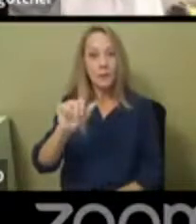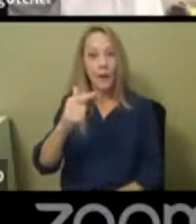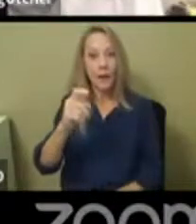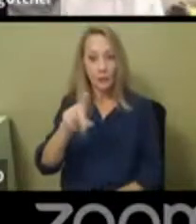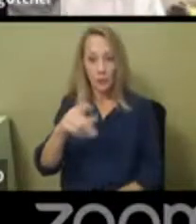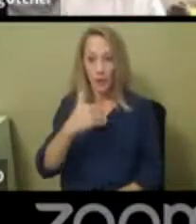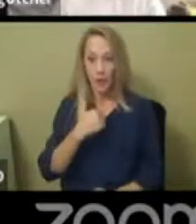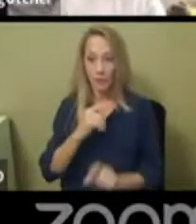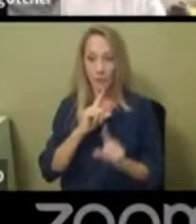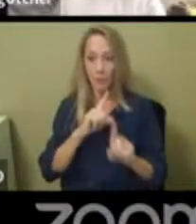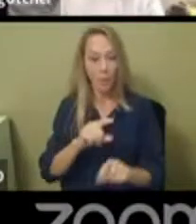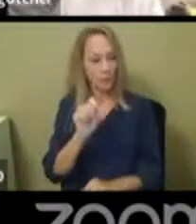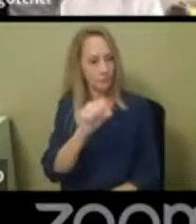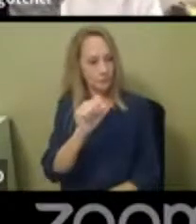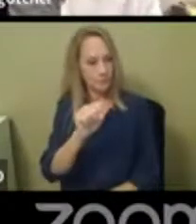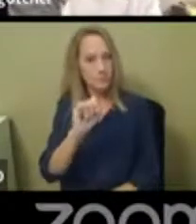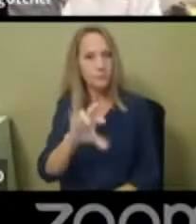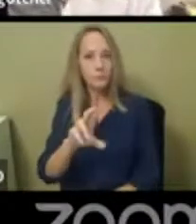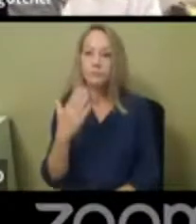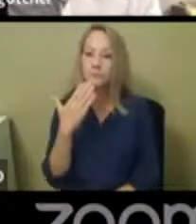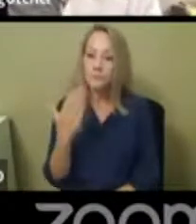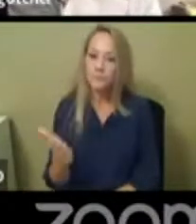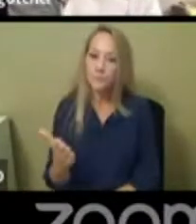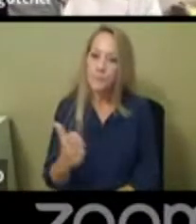sir. Thank you.